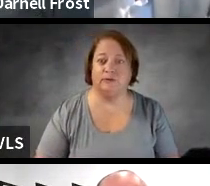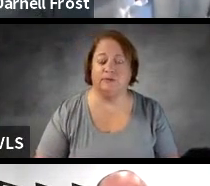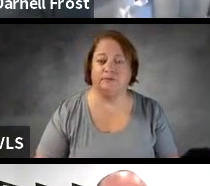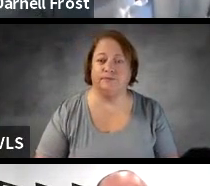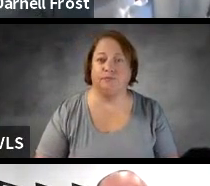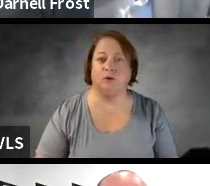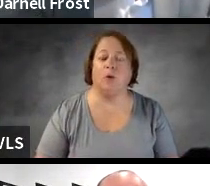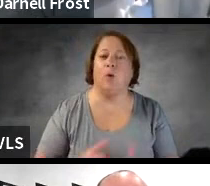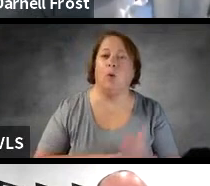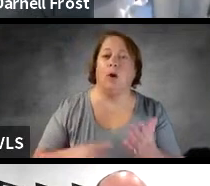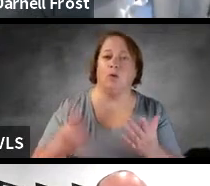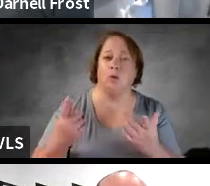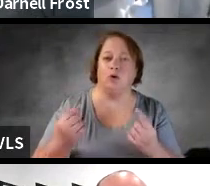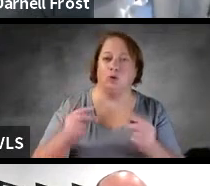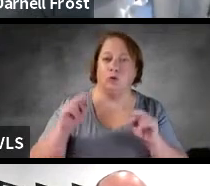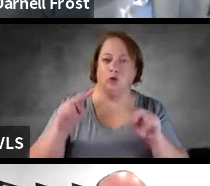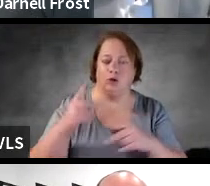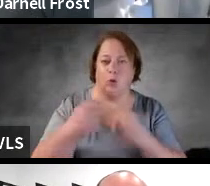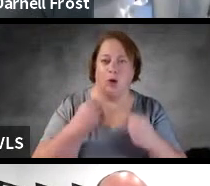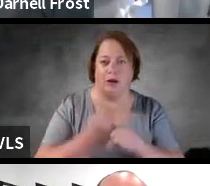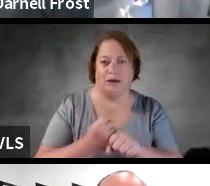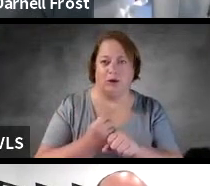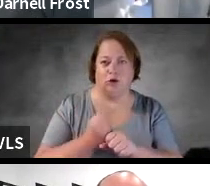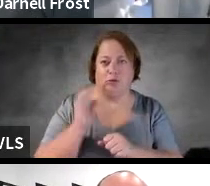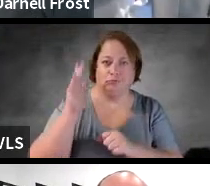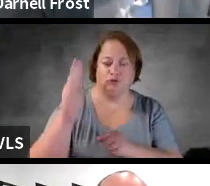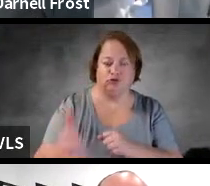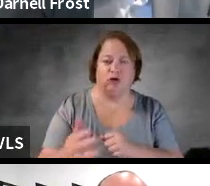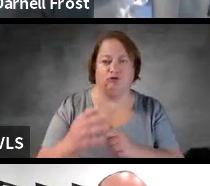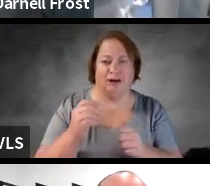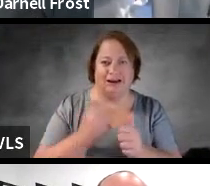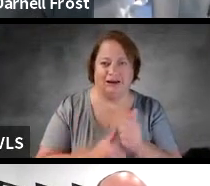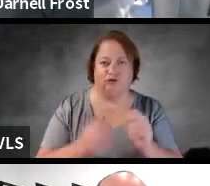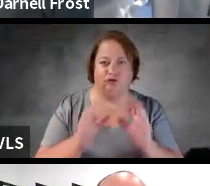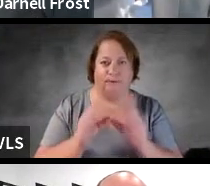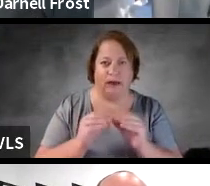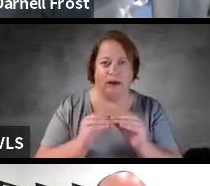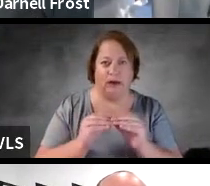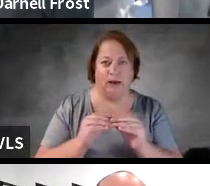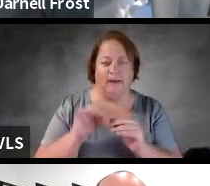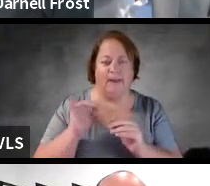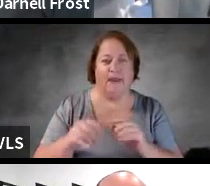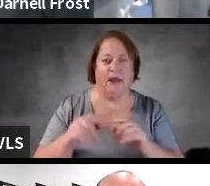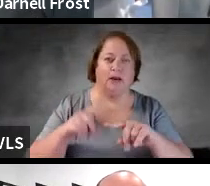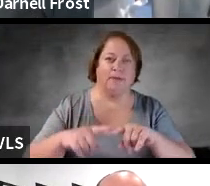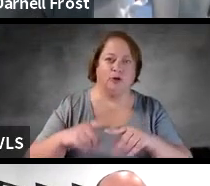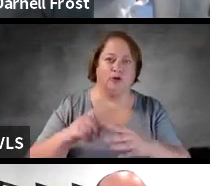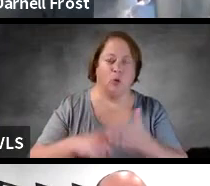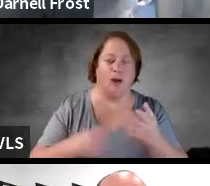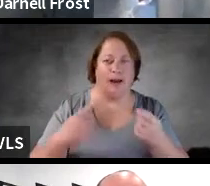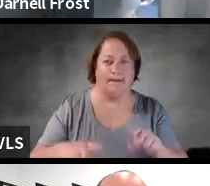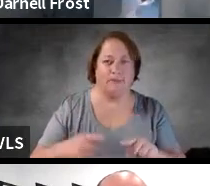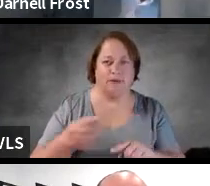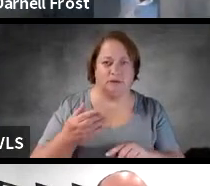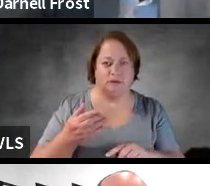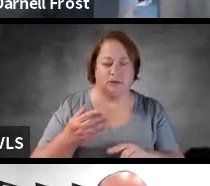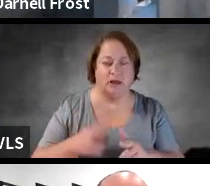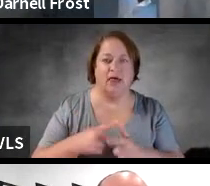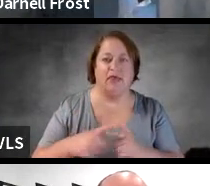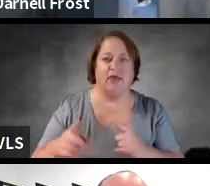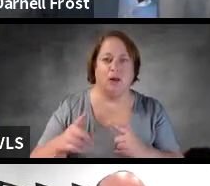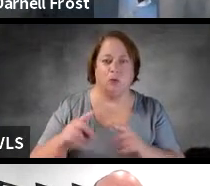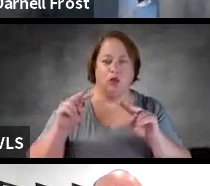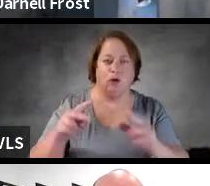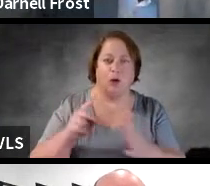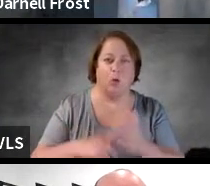What we do is we look at a year's projection at each meeting, and that kind of depends on what happens then. Then we look at what's going